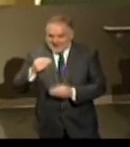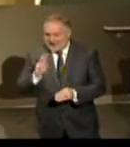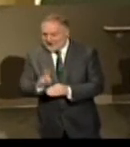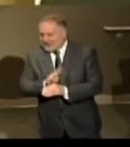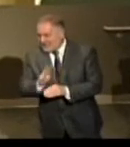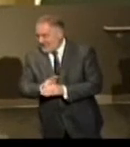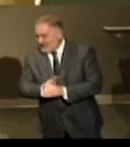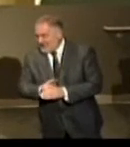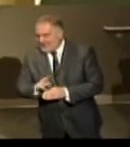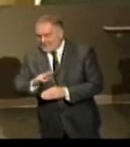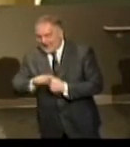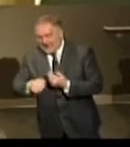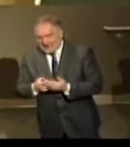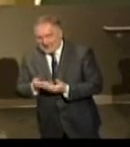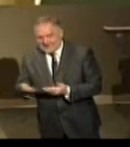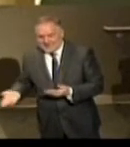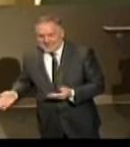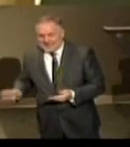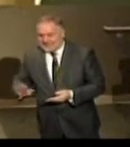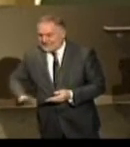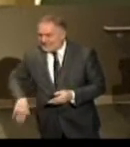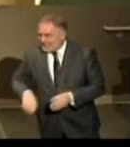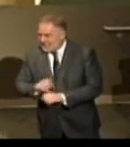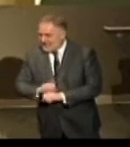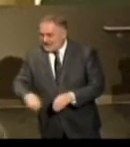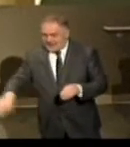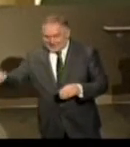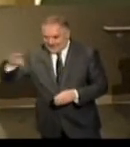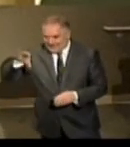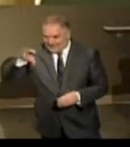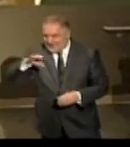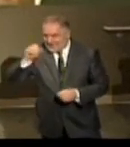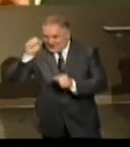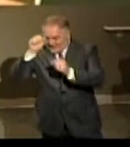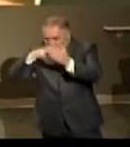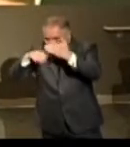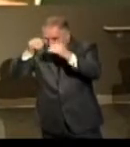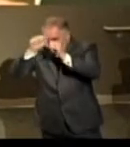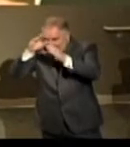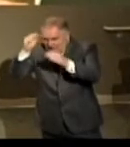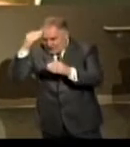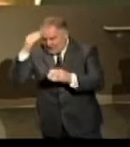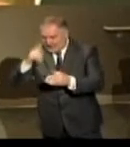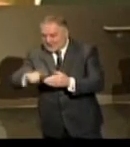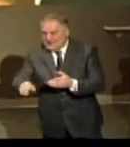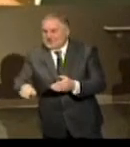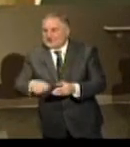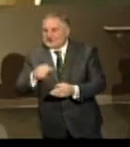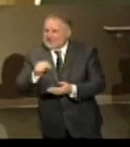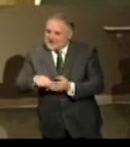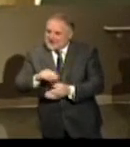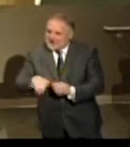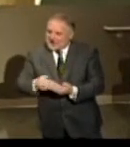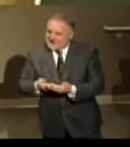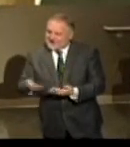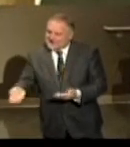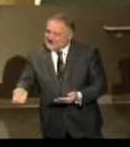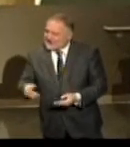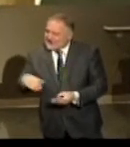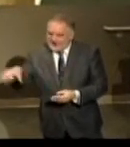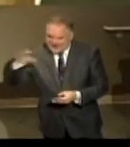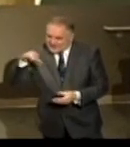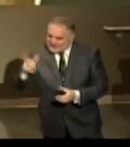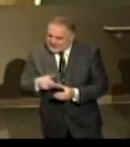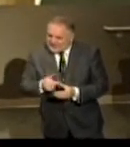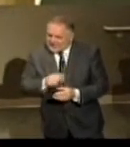these things the Gentile seeks, for your heavenly Father knoweth that you have need of all these things. But seek ye first the kingdom of God and his righteousness, and